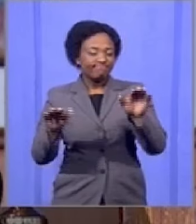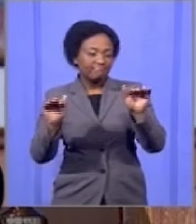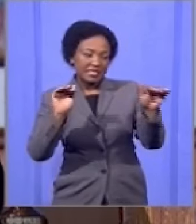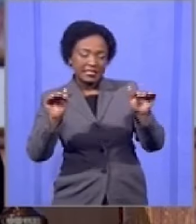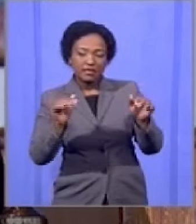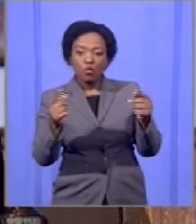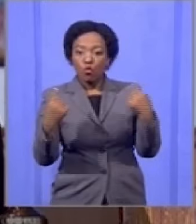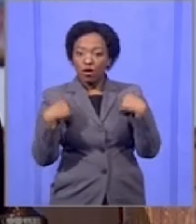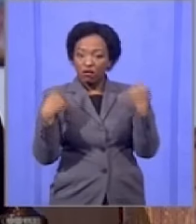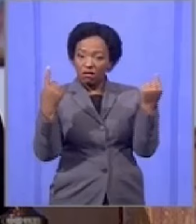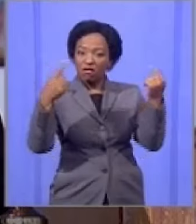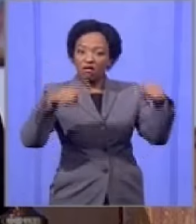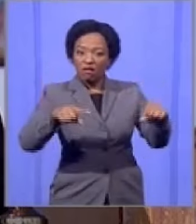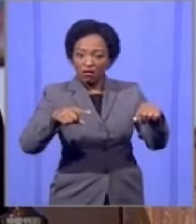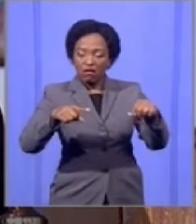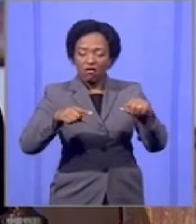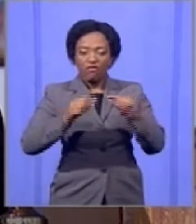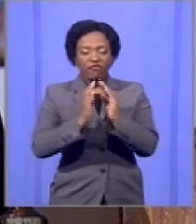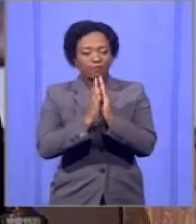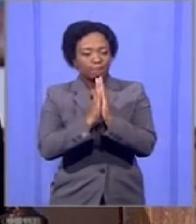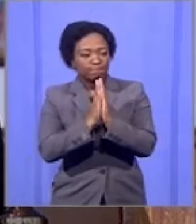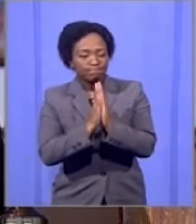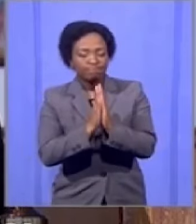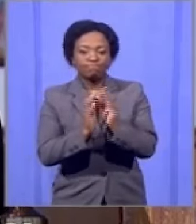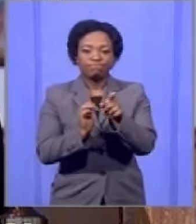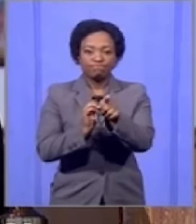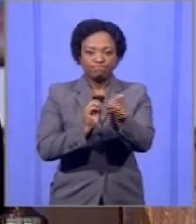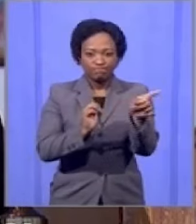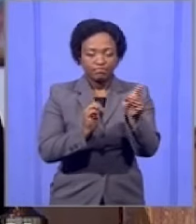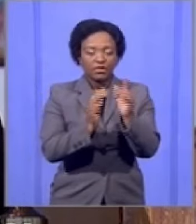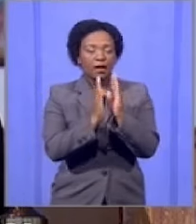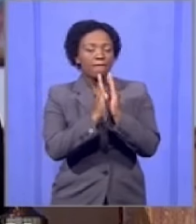They are here to ask for the prayers.